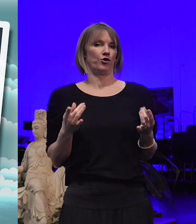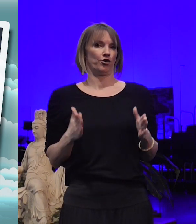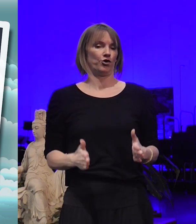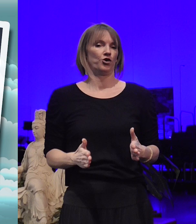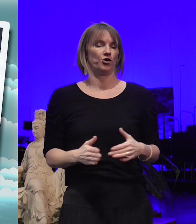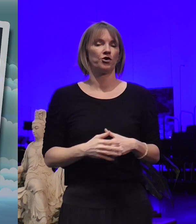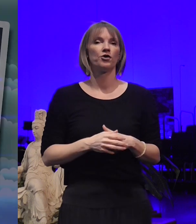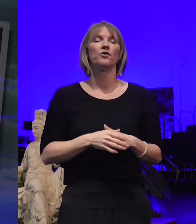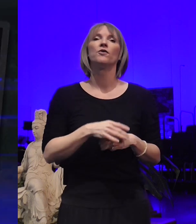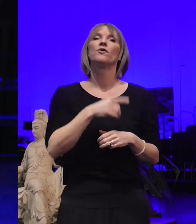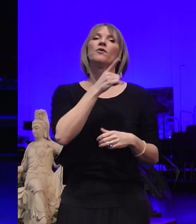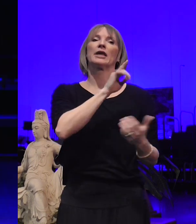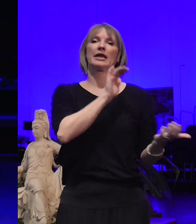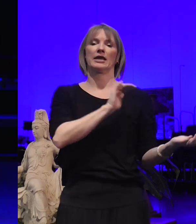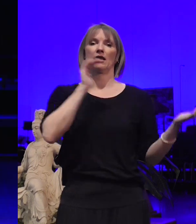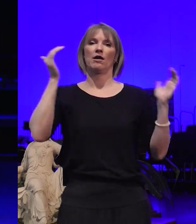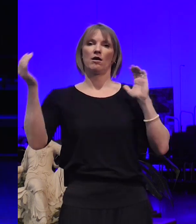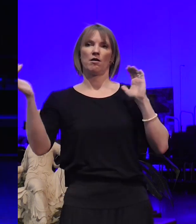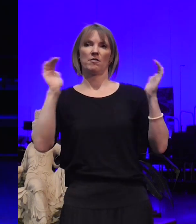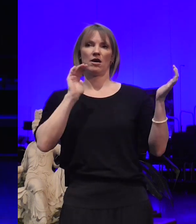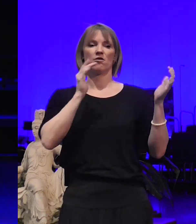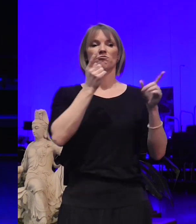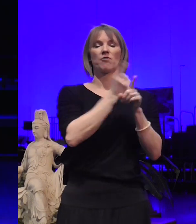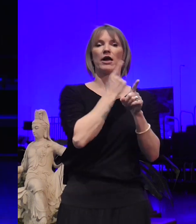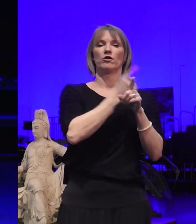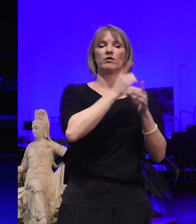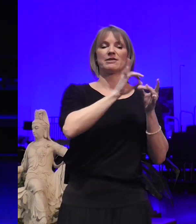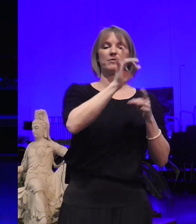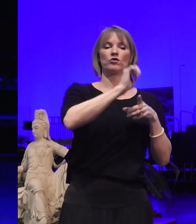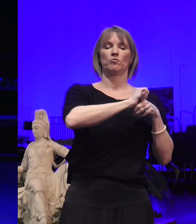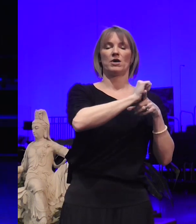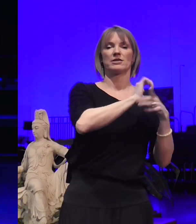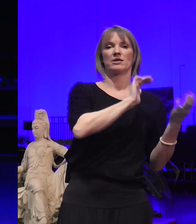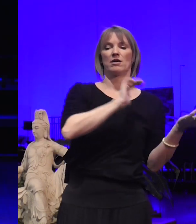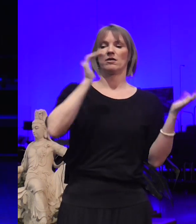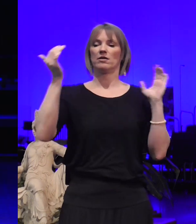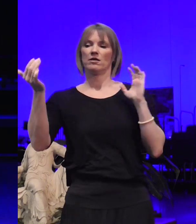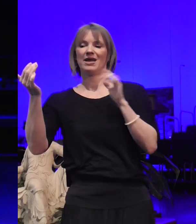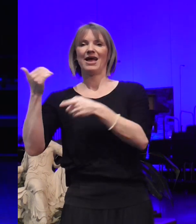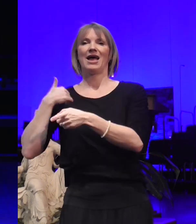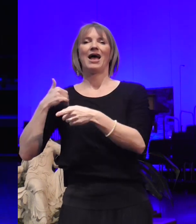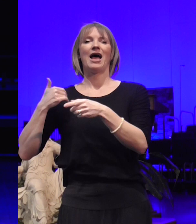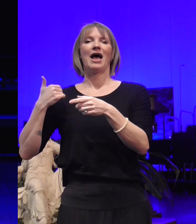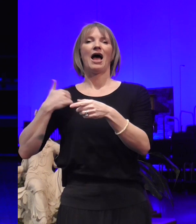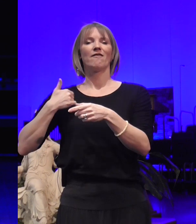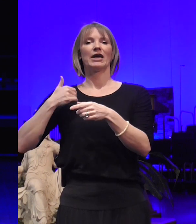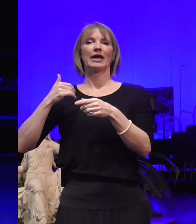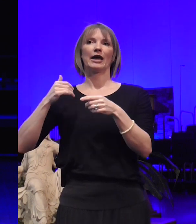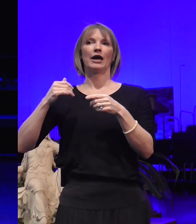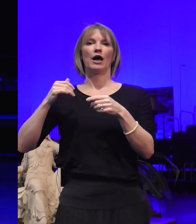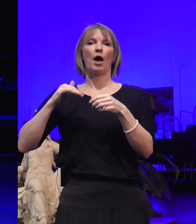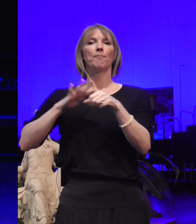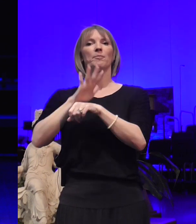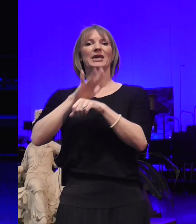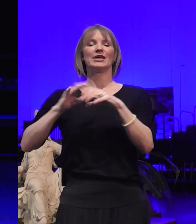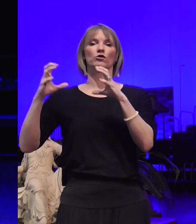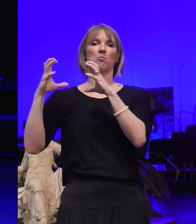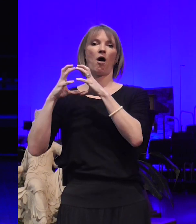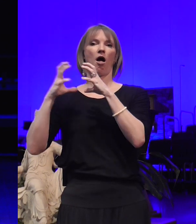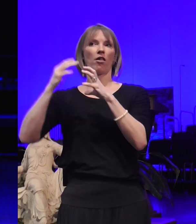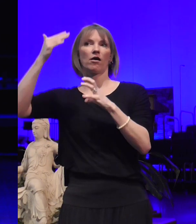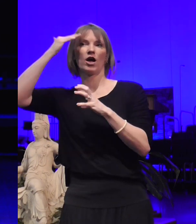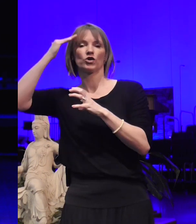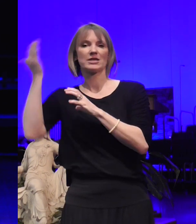he compares regular spiritual practice to having a beach ball consciousness versus a golf